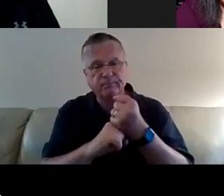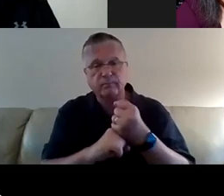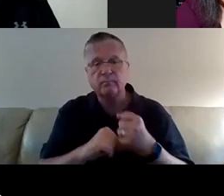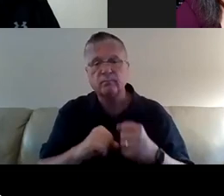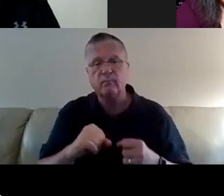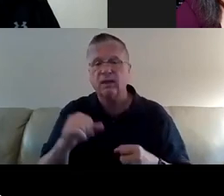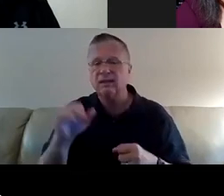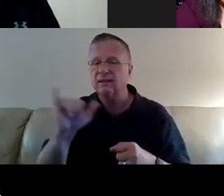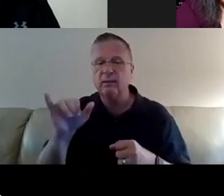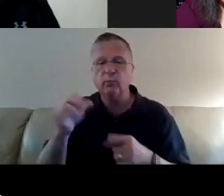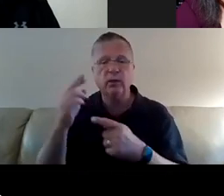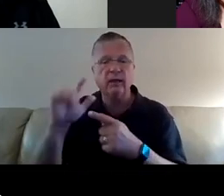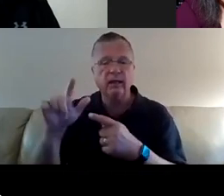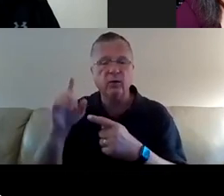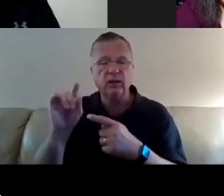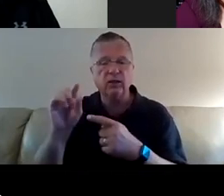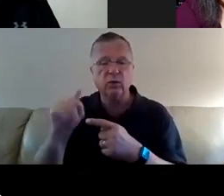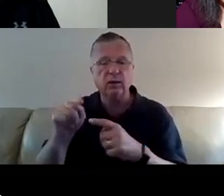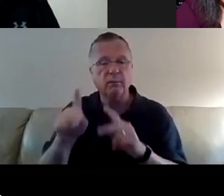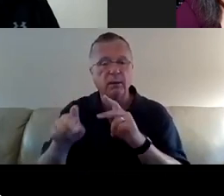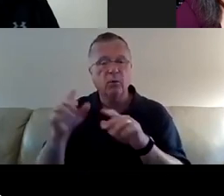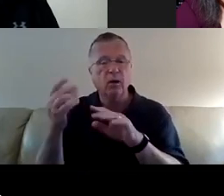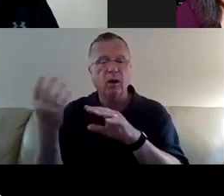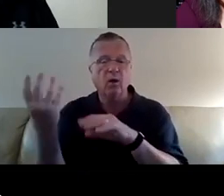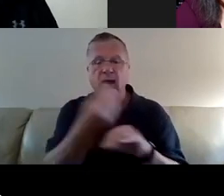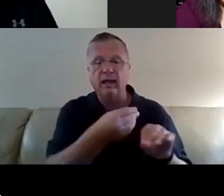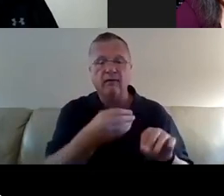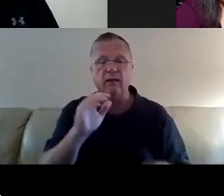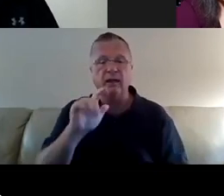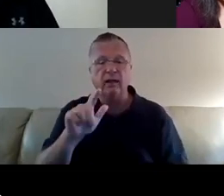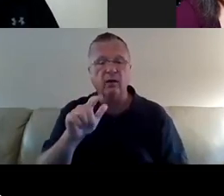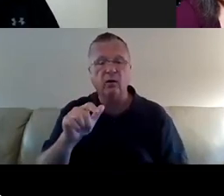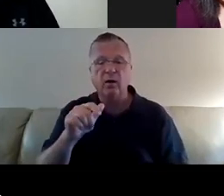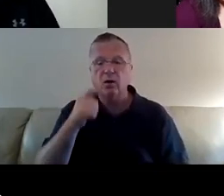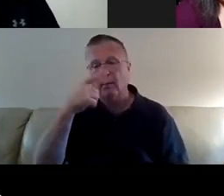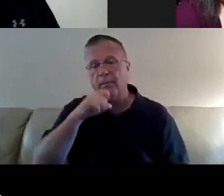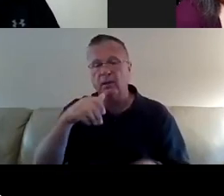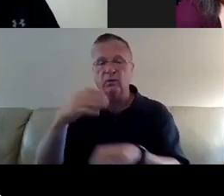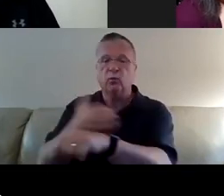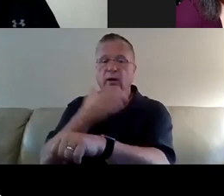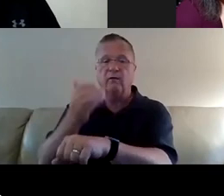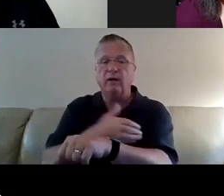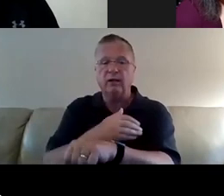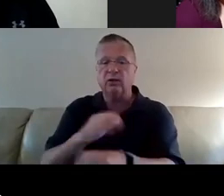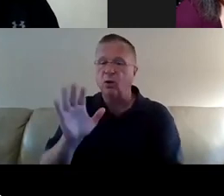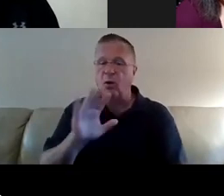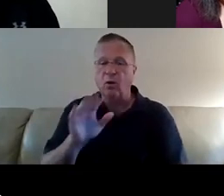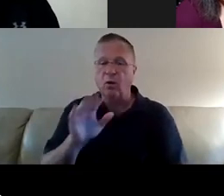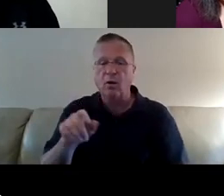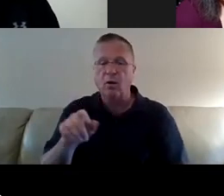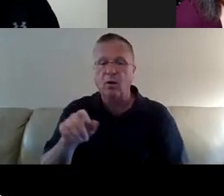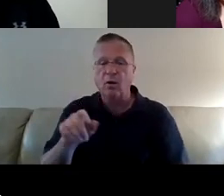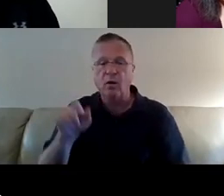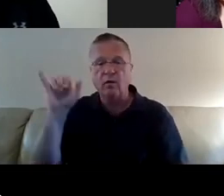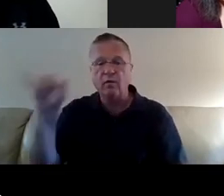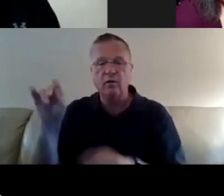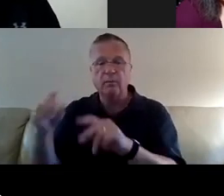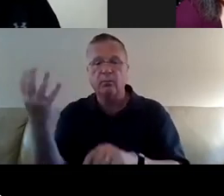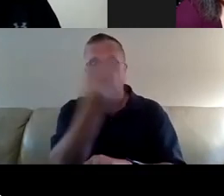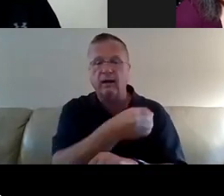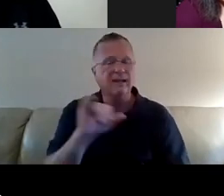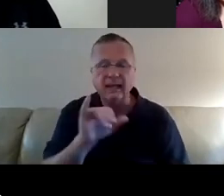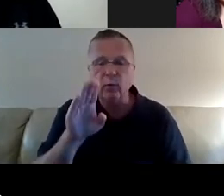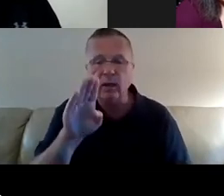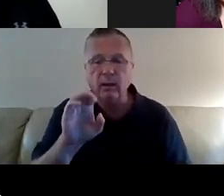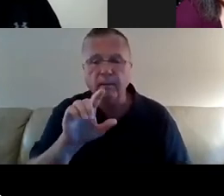people who left the Hill did not leave because they were being gentrified. They left because they wanted to leave. Same thing with Belle Suver. Same thing